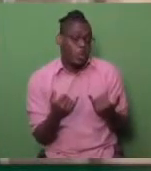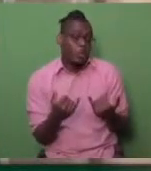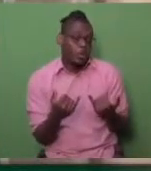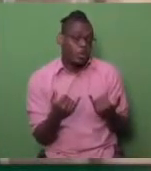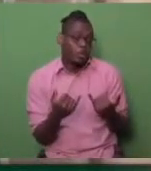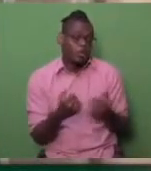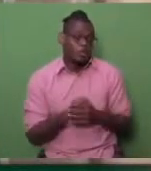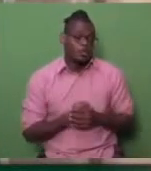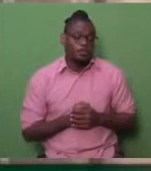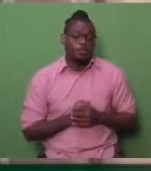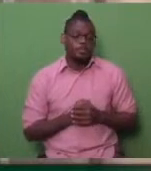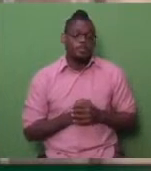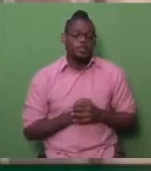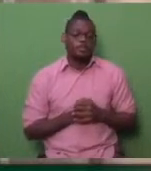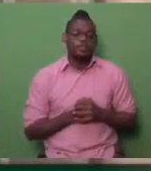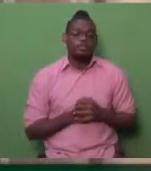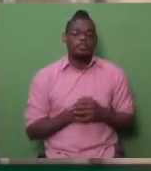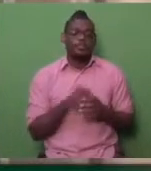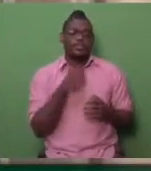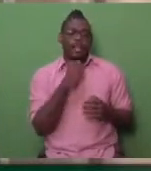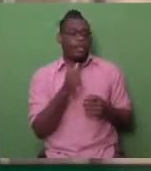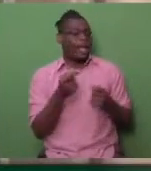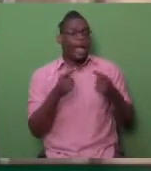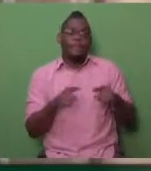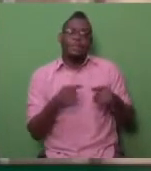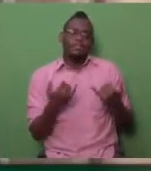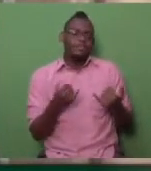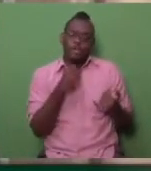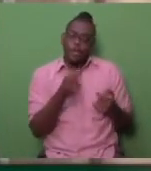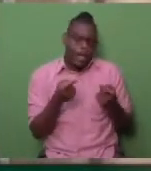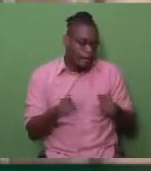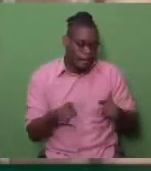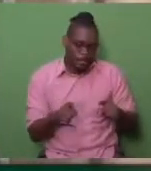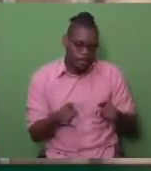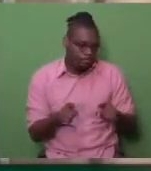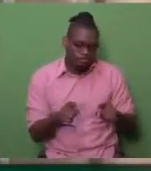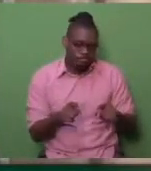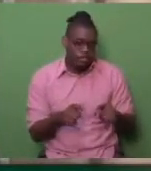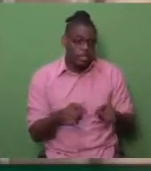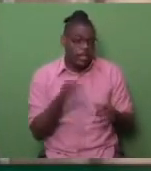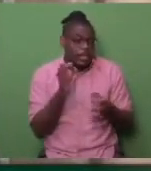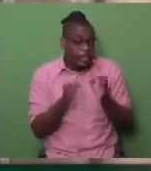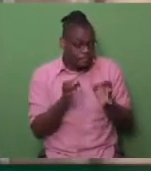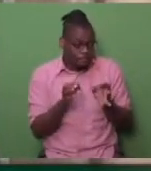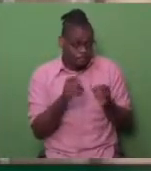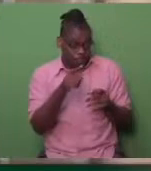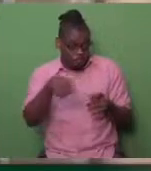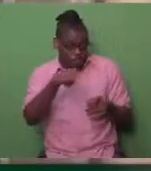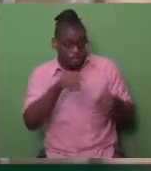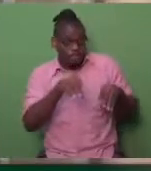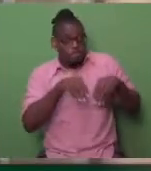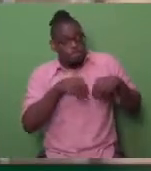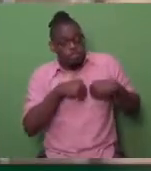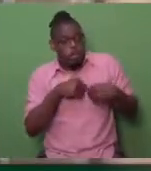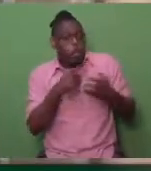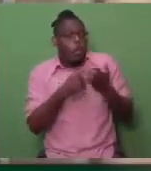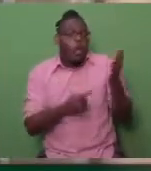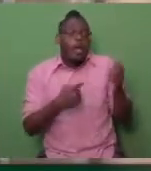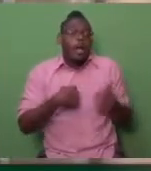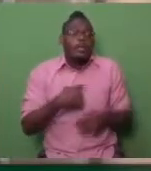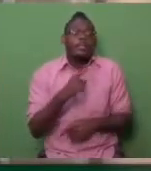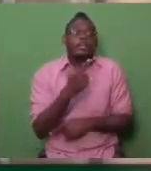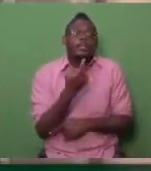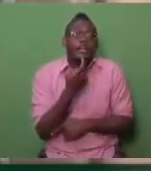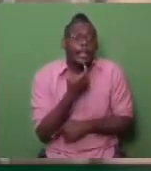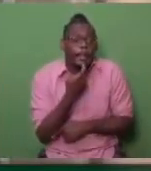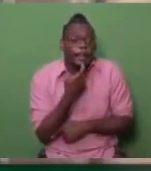that should not have been. If you accept my argument, or my understanding, that it is really a revenue-raising